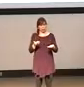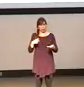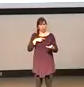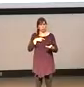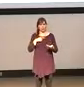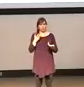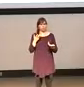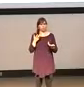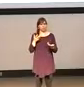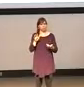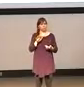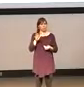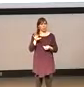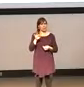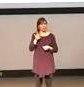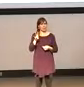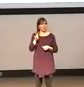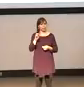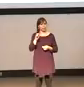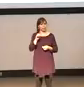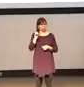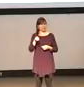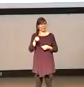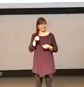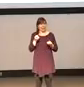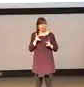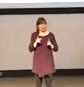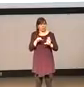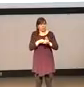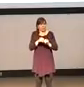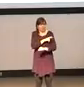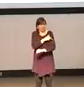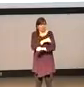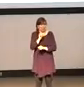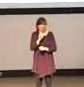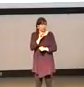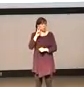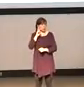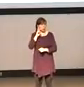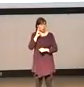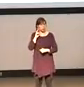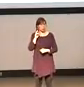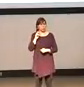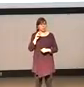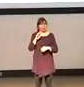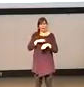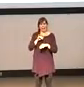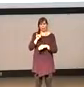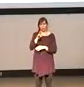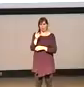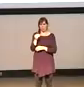running around, I think, 97% occupancy 2 days ago. This is 90% as of the